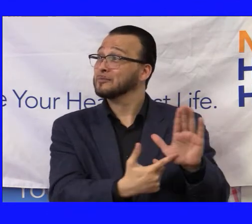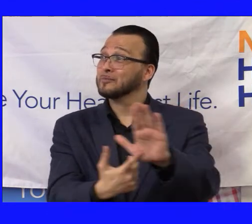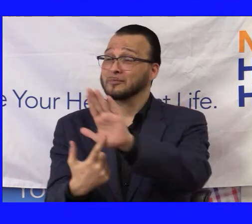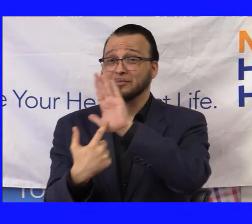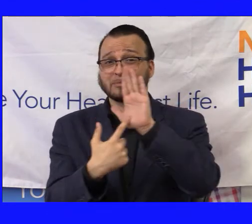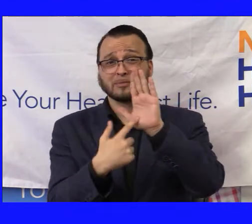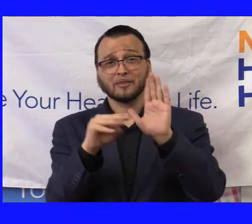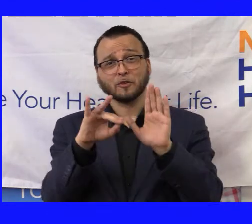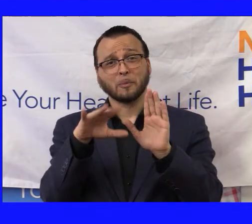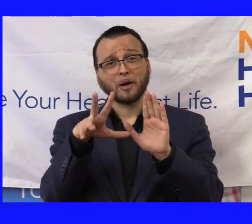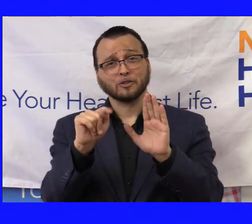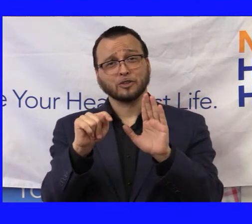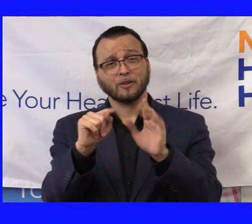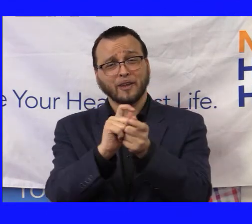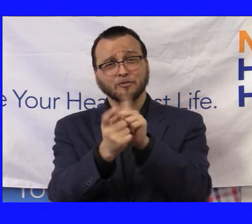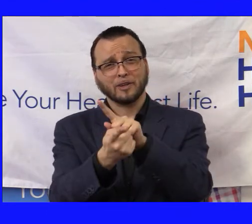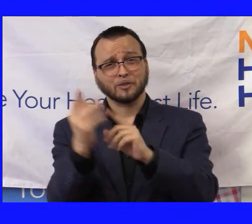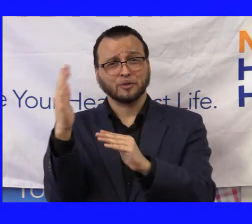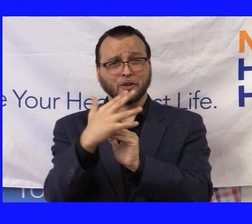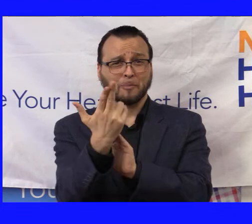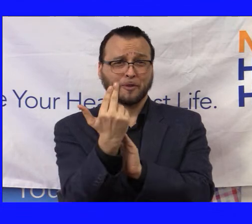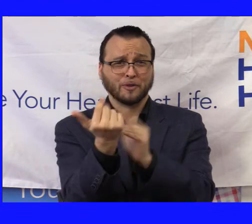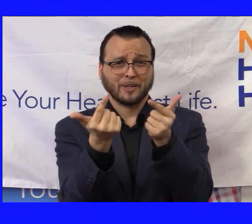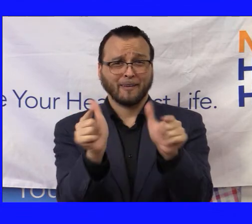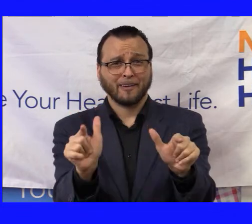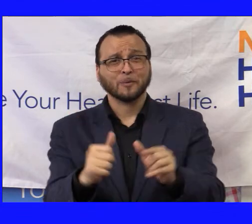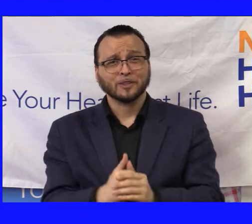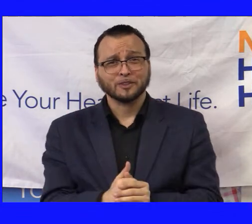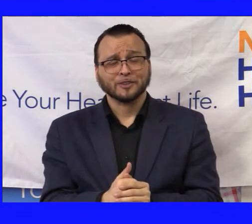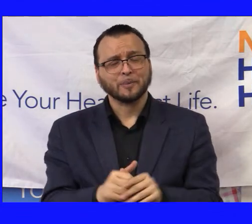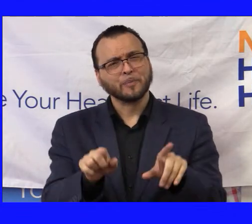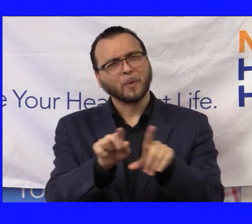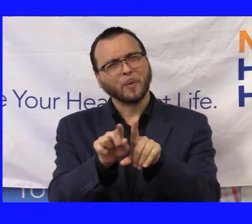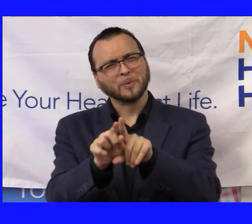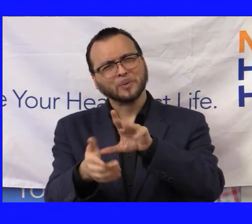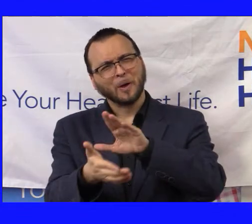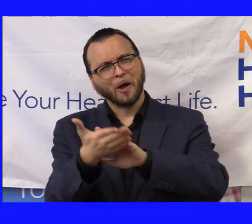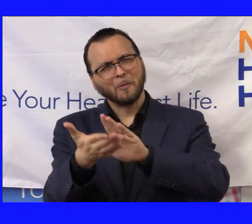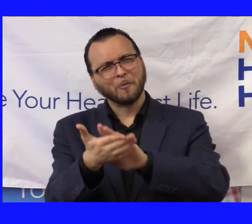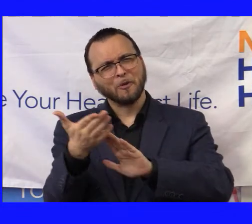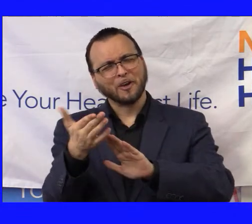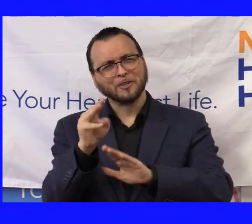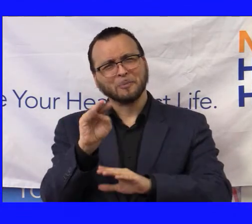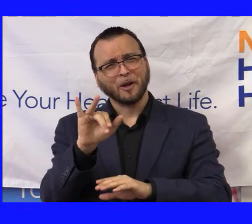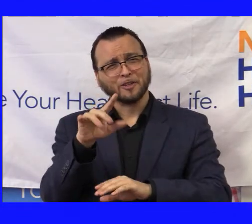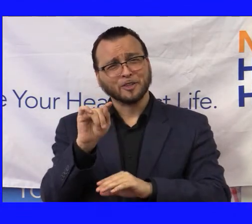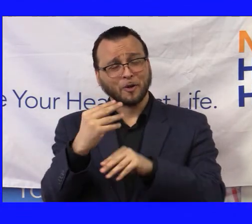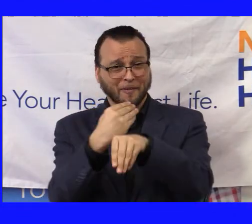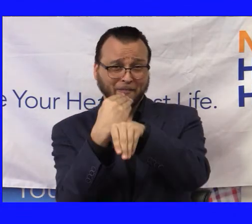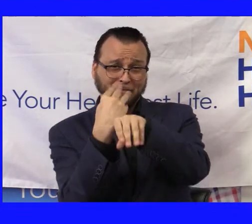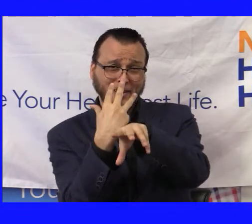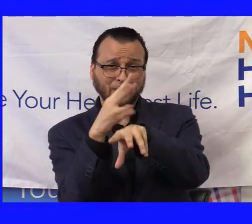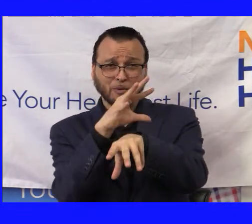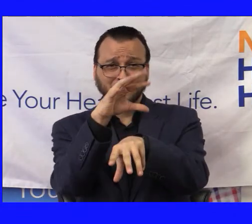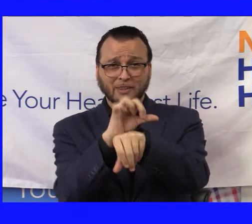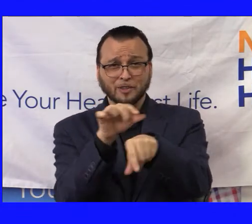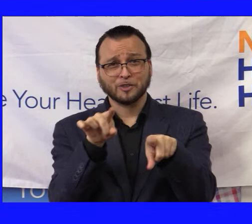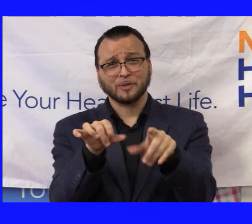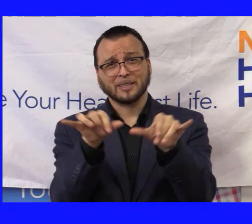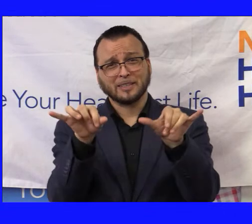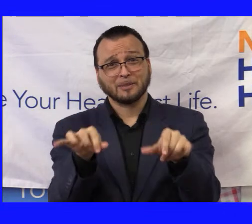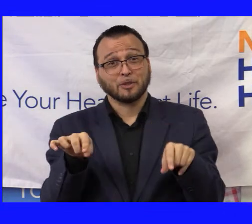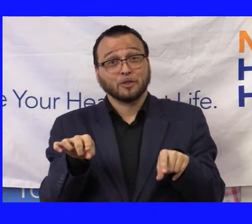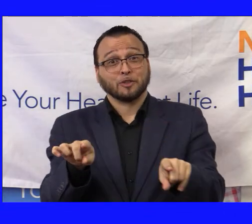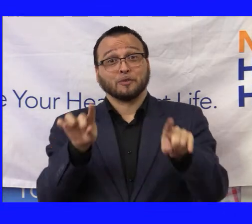that are translated into our top 13 languages, and also operationalizing MyChart video visits across our system during the ongoing